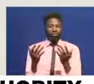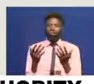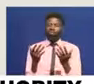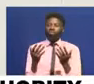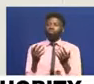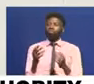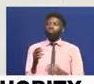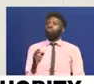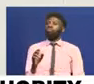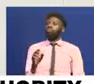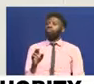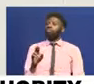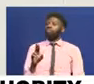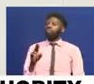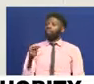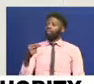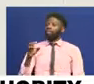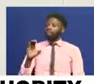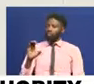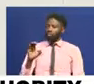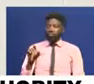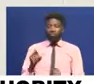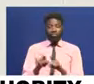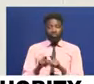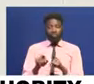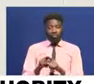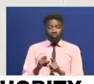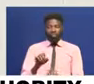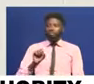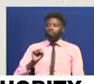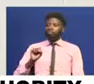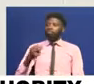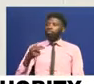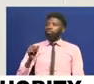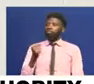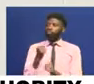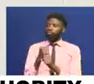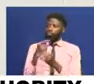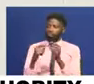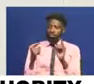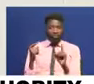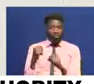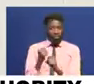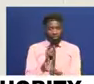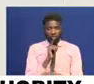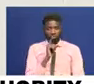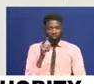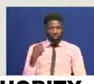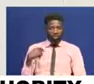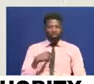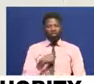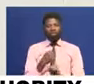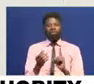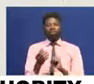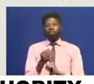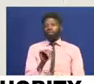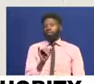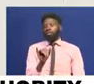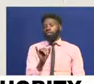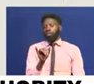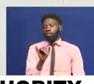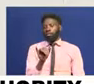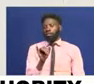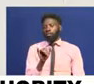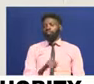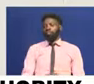health coverage, and of course, what SHA is doing to ensure that we achieve this goal by the end of